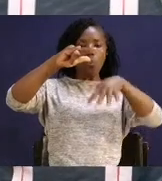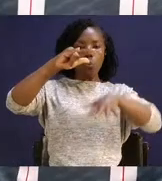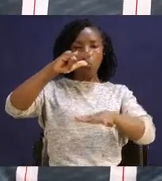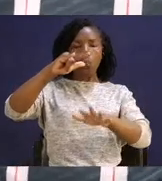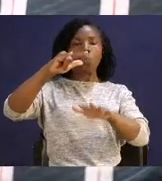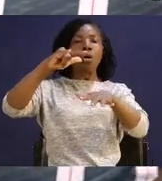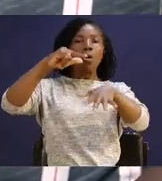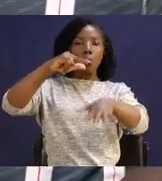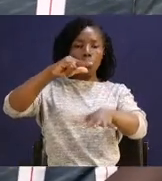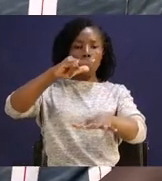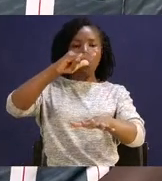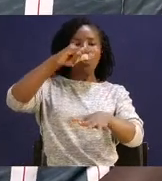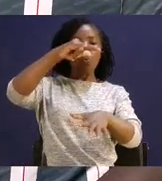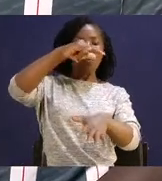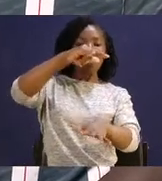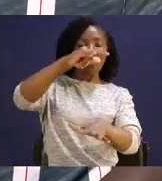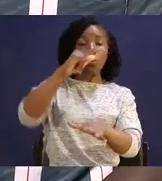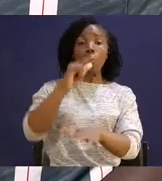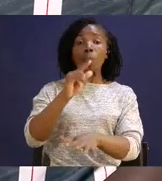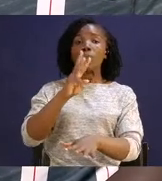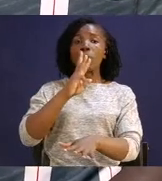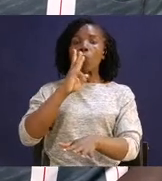Tukakula lunch.